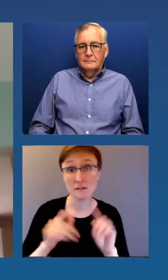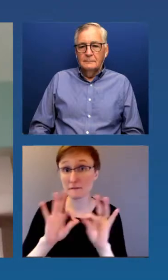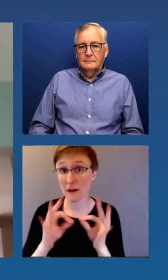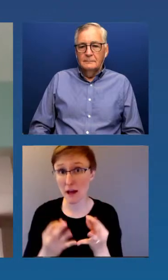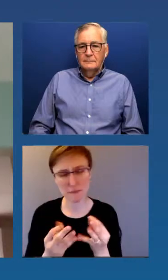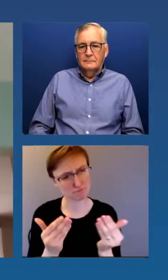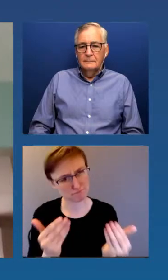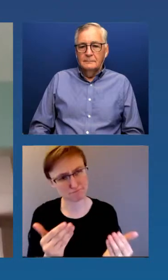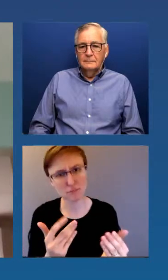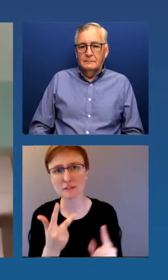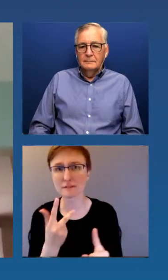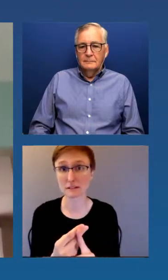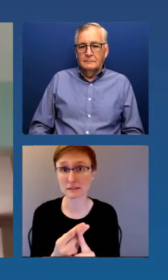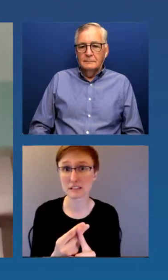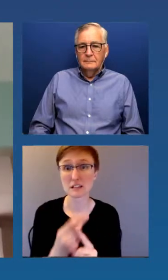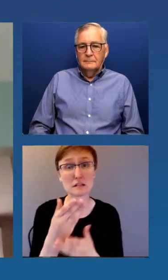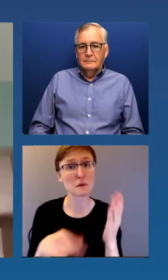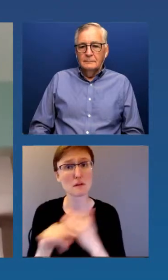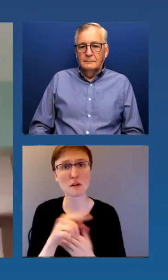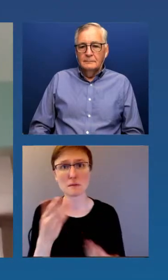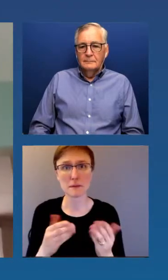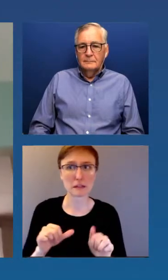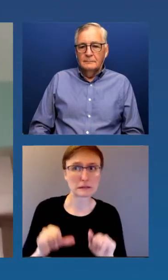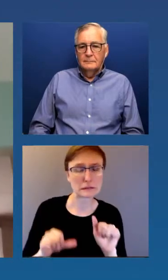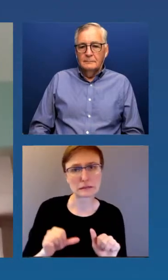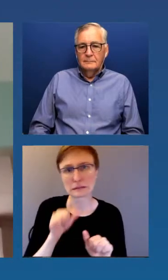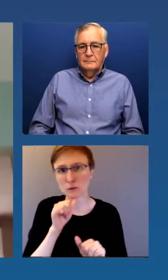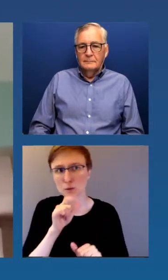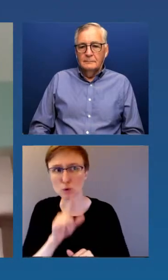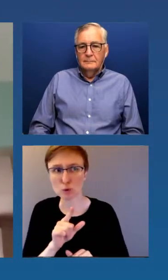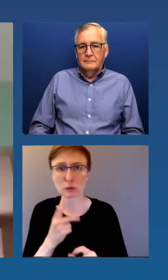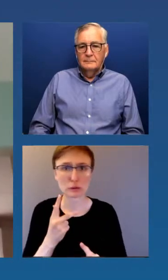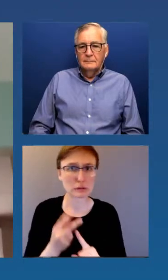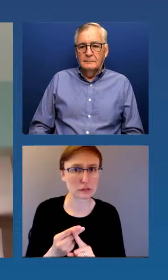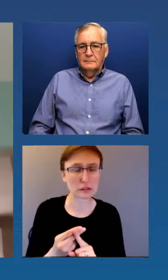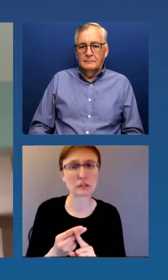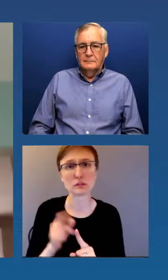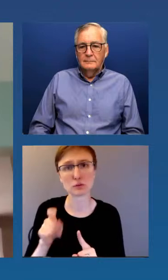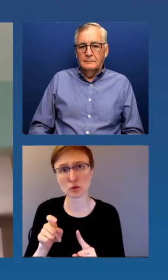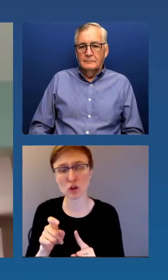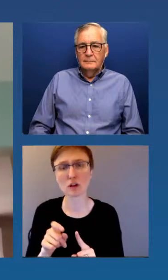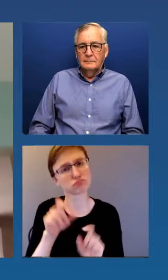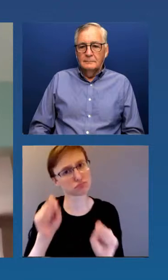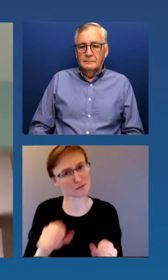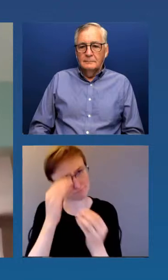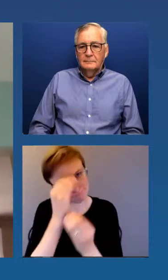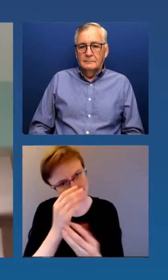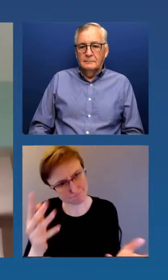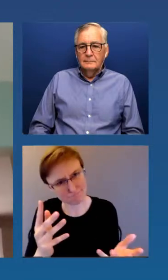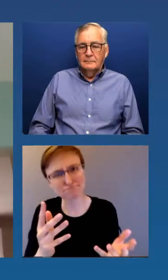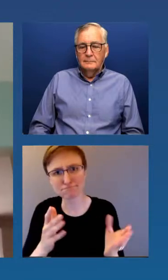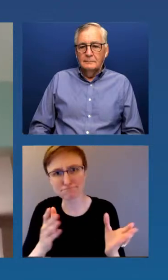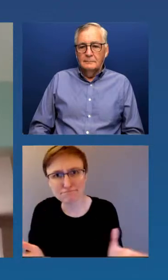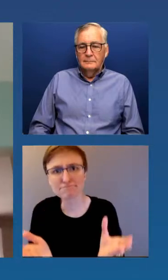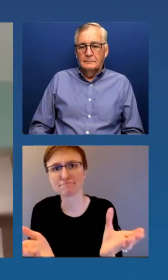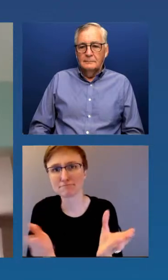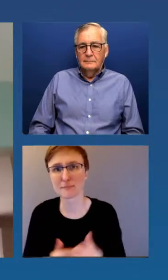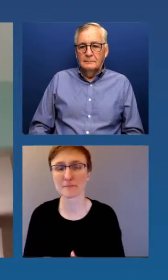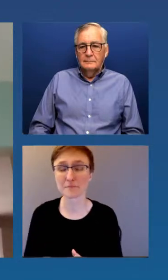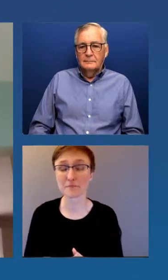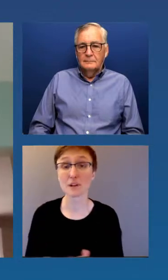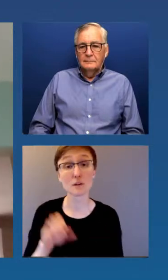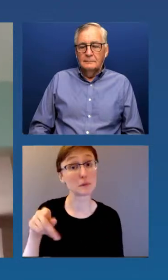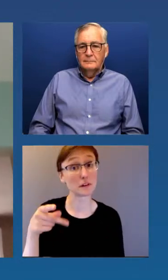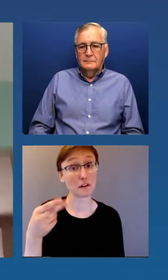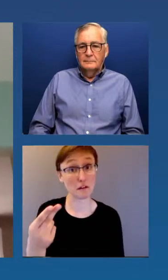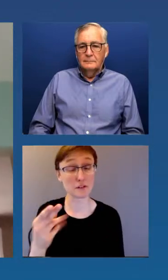the COVID-19 vaccine and telling them about your experience. Ottawa Public Health has a guide on their website with some great tips